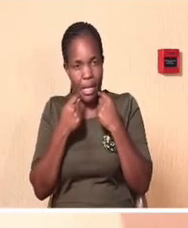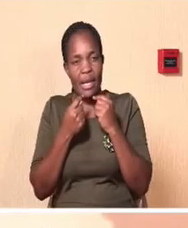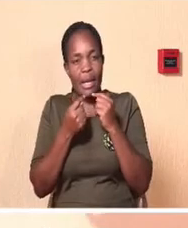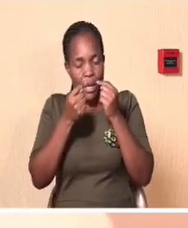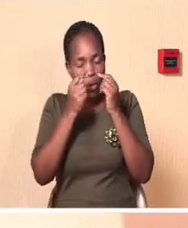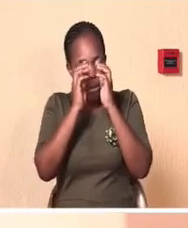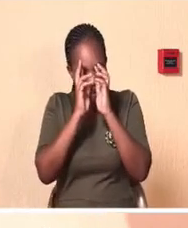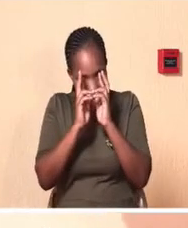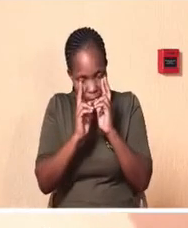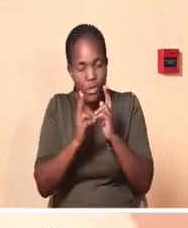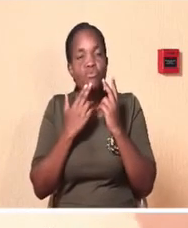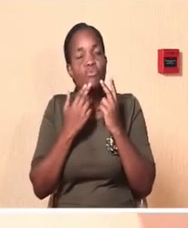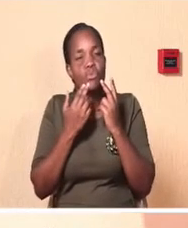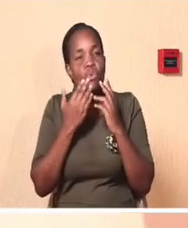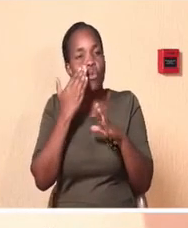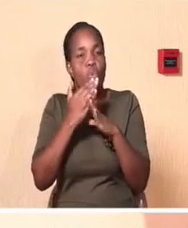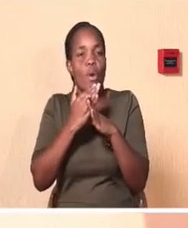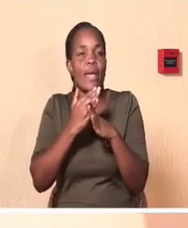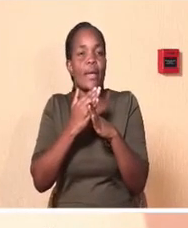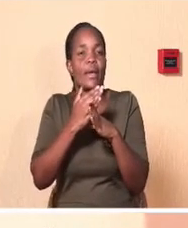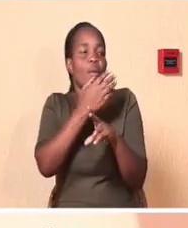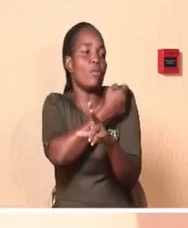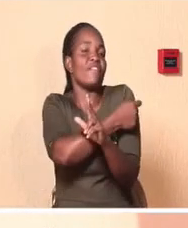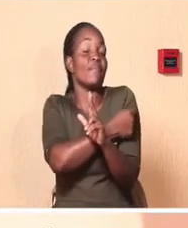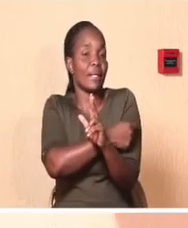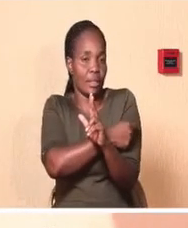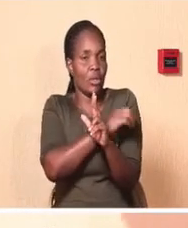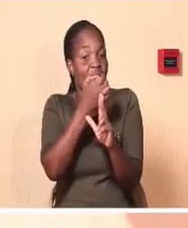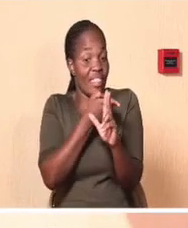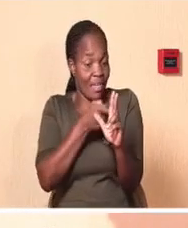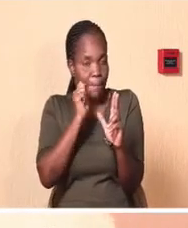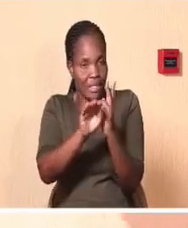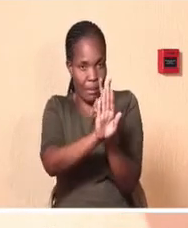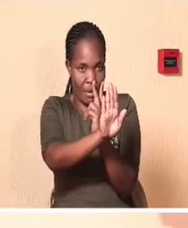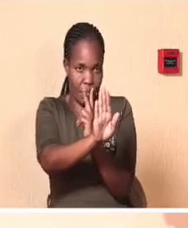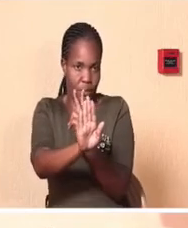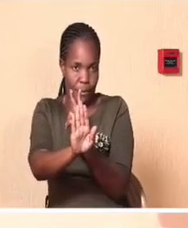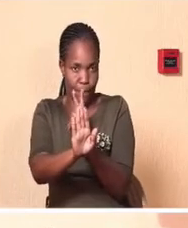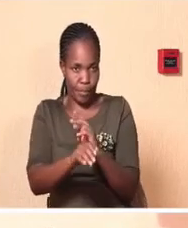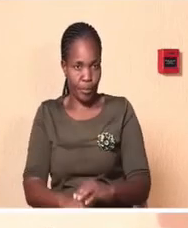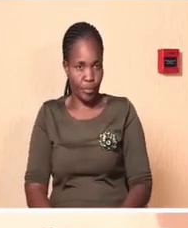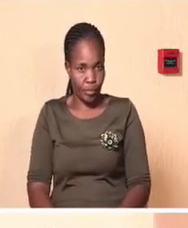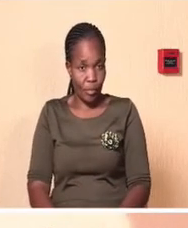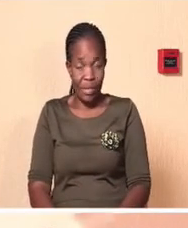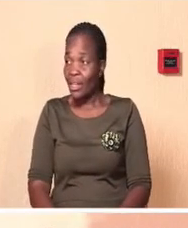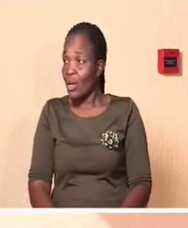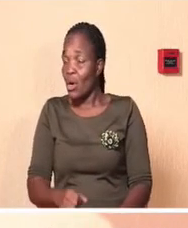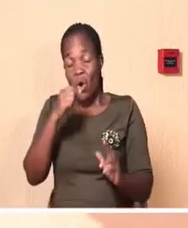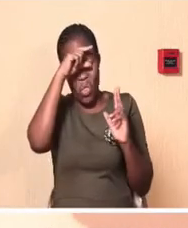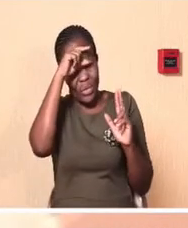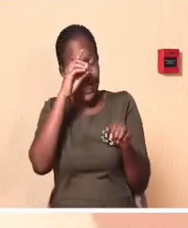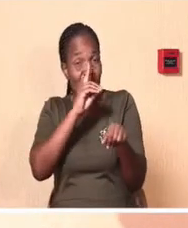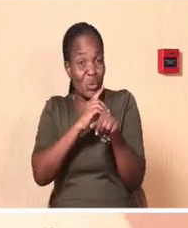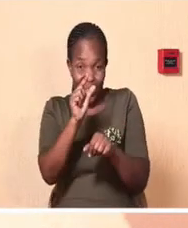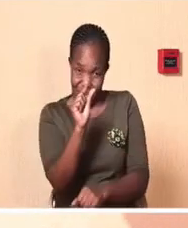and at all costs, to protect our health workers. Because if we lose them, already we don't have enough. So we cannot afford